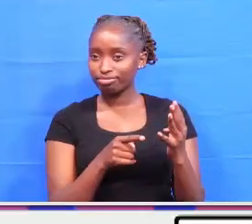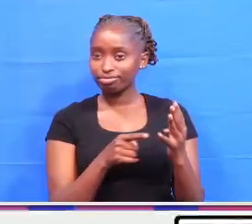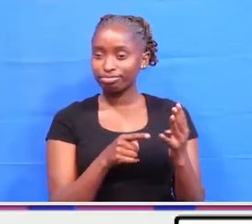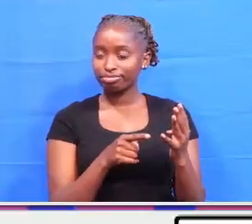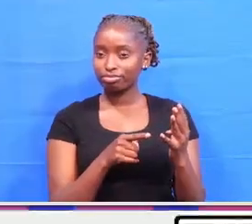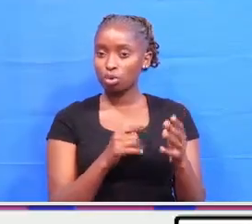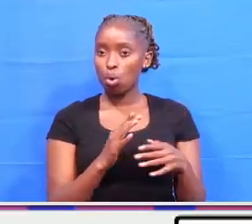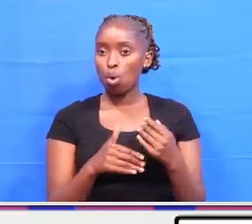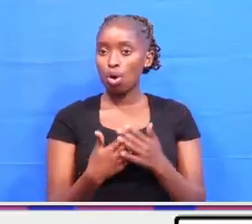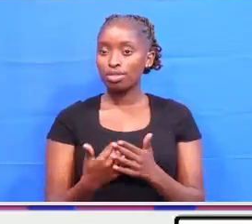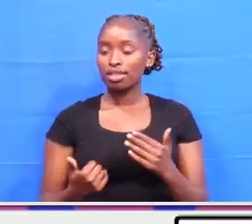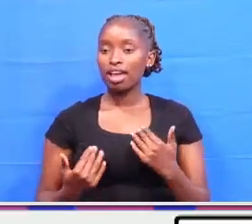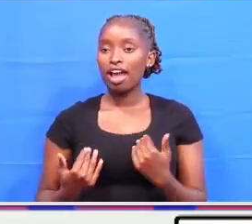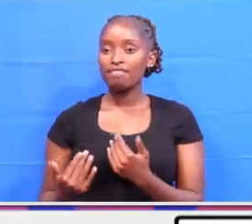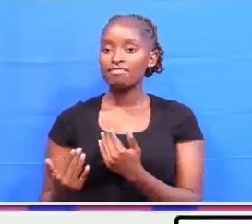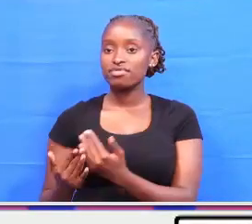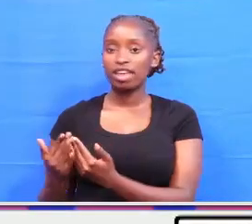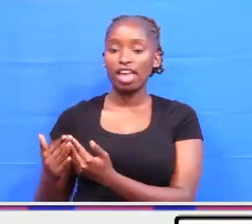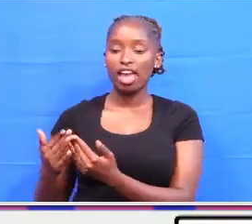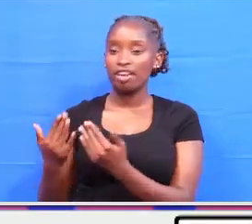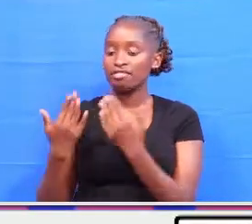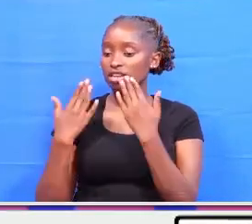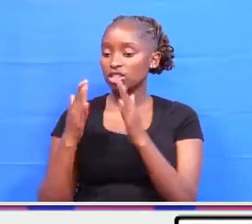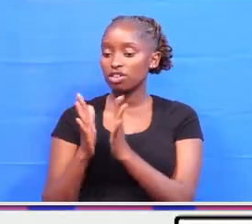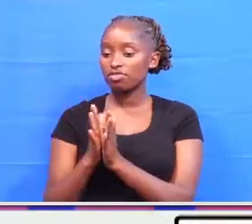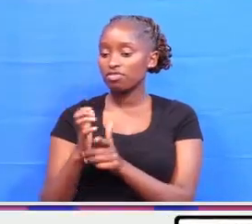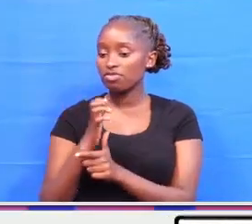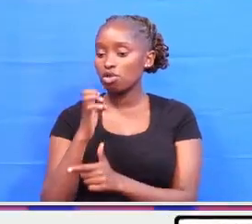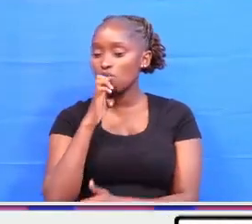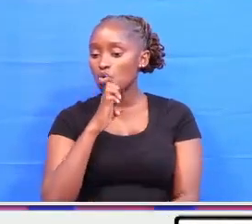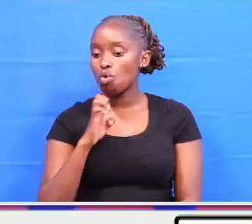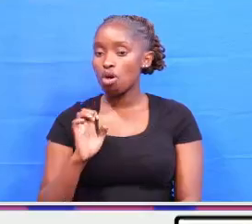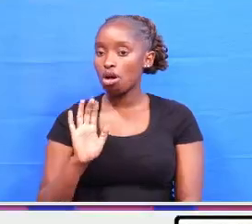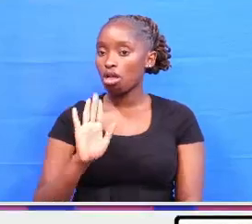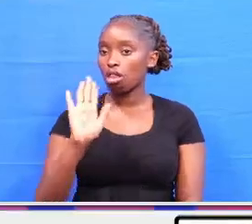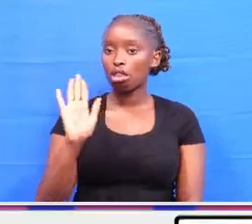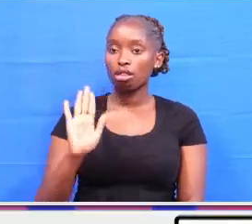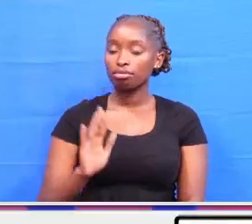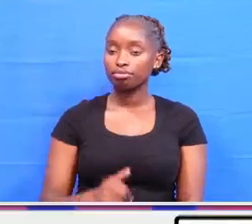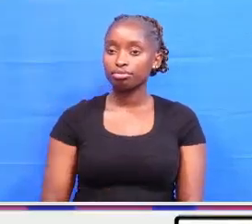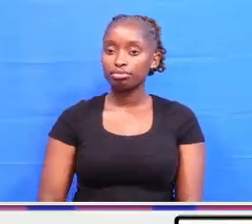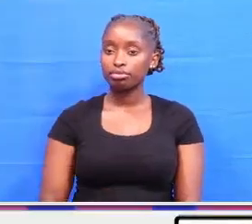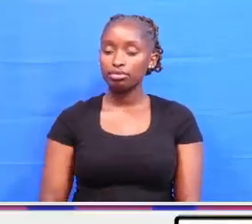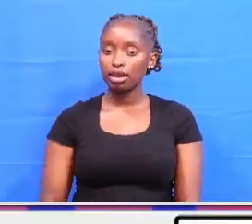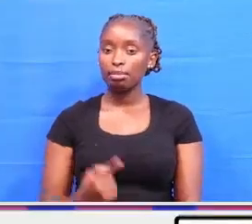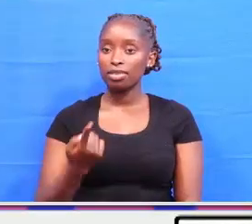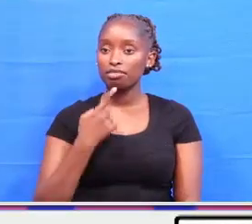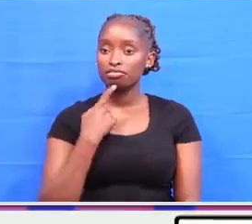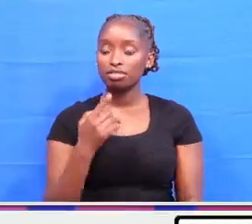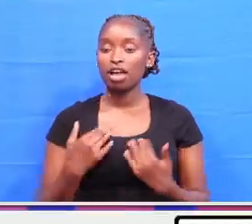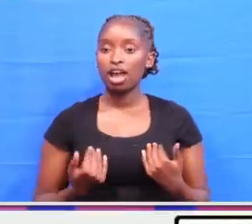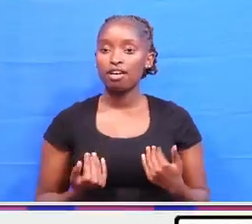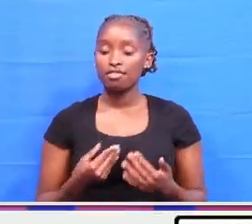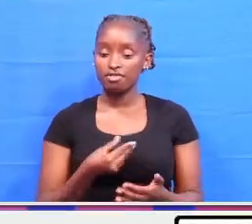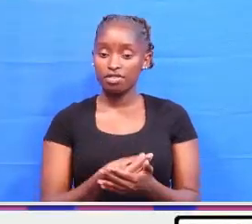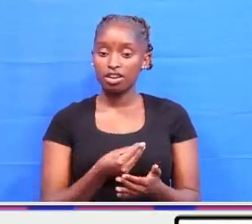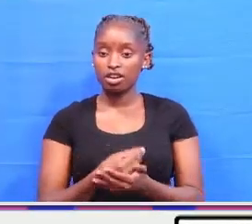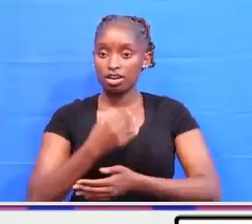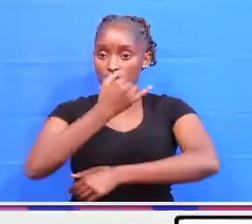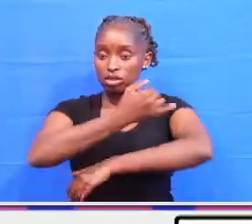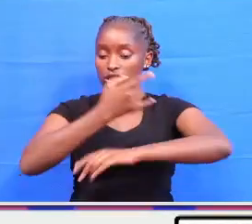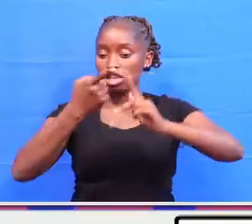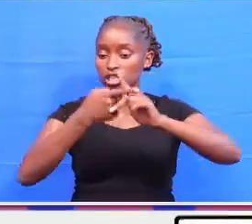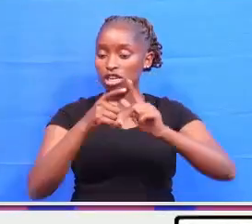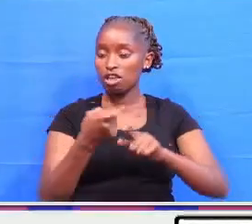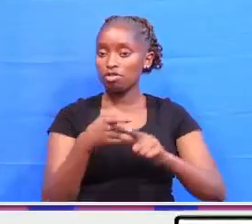age, are taken care of. Mm-hmm. And I keep saying, even for me, at Nyali Capital, I'm a financial institution, having started from the